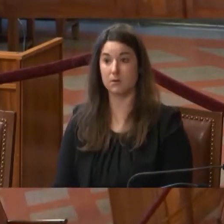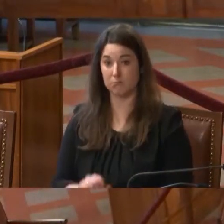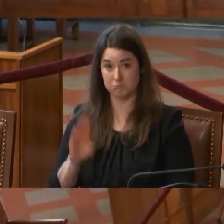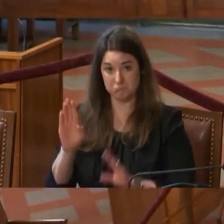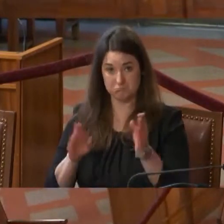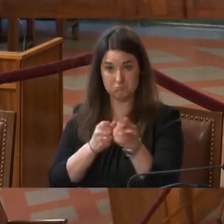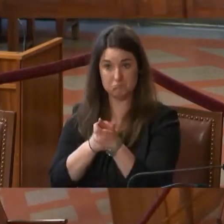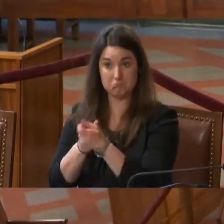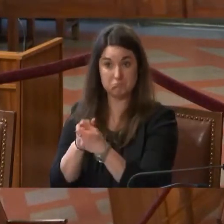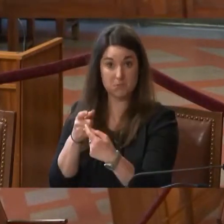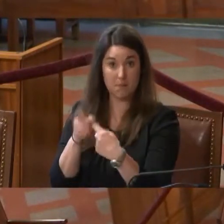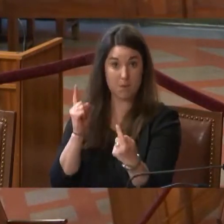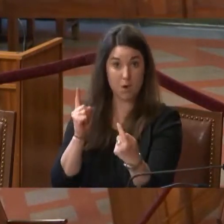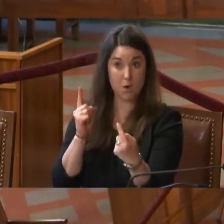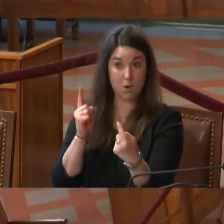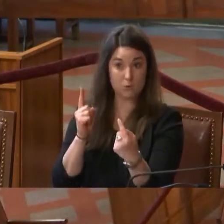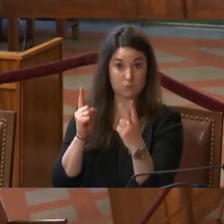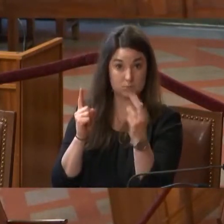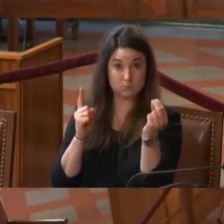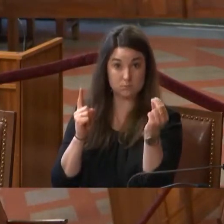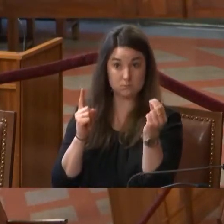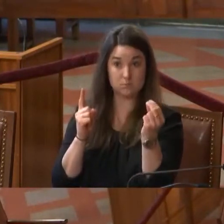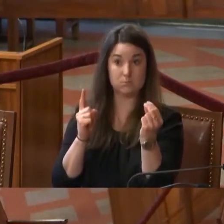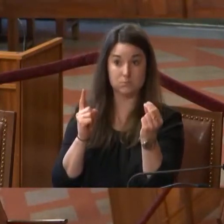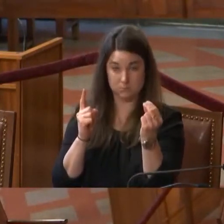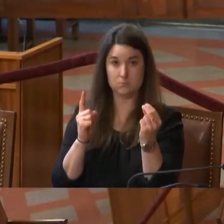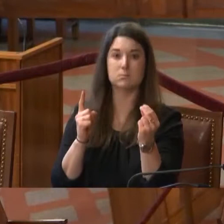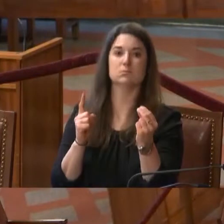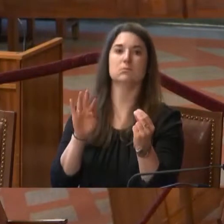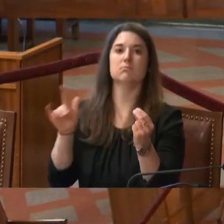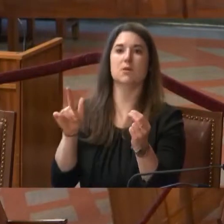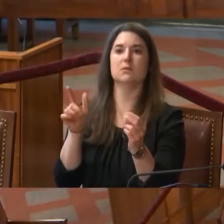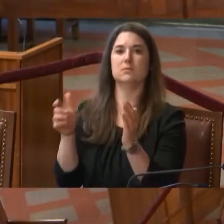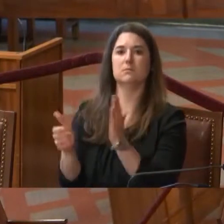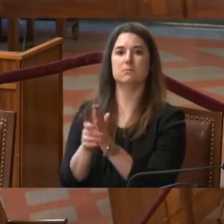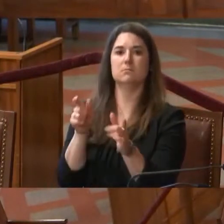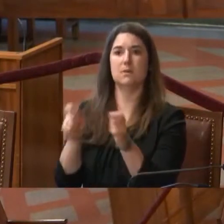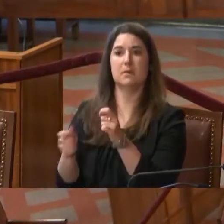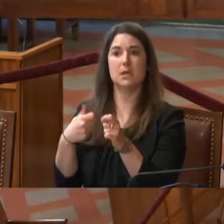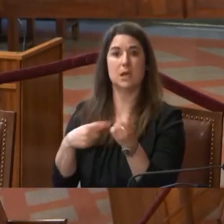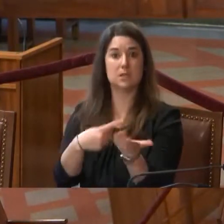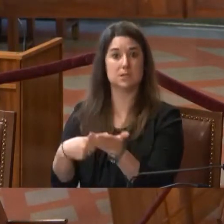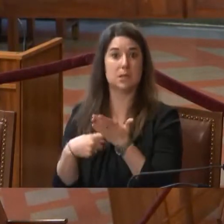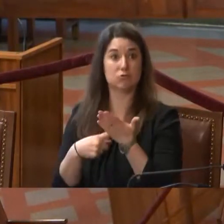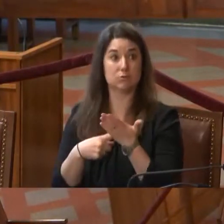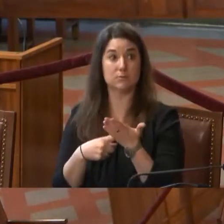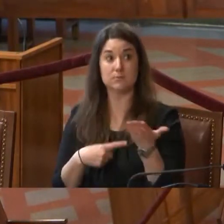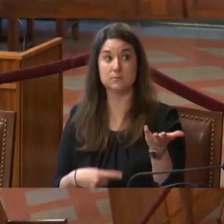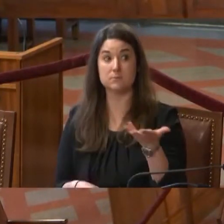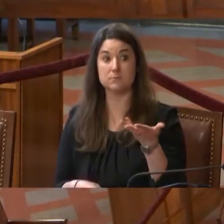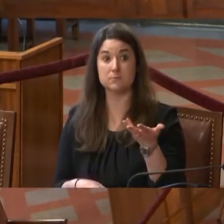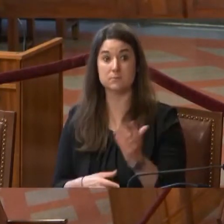Aye. Those opposed? Aye. Okay. The bill's amended. Any discussion on the amended bill?